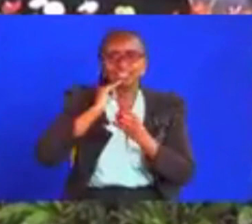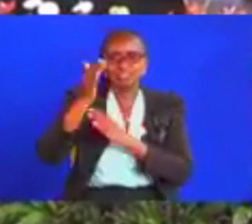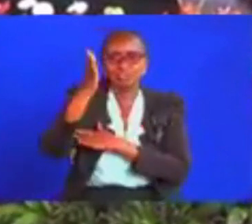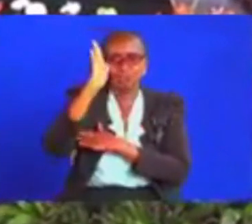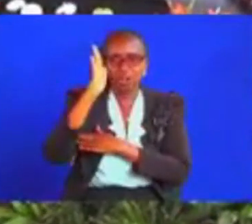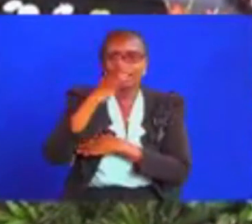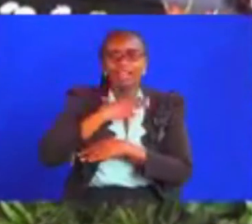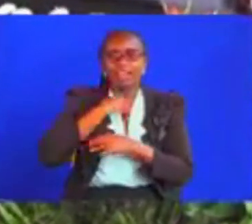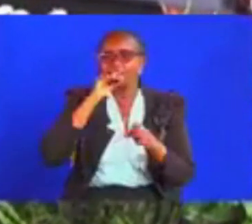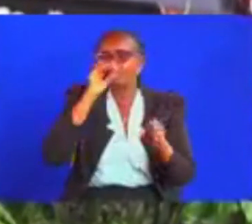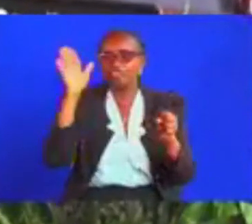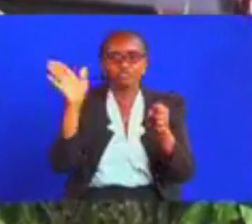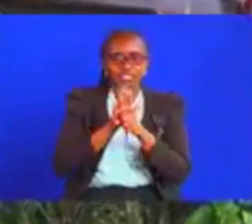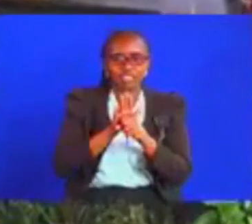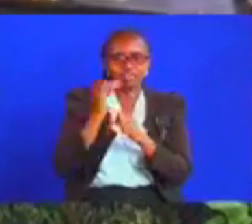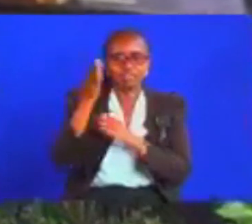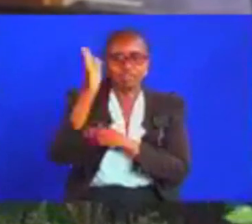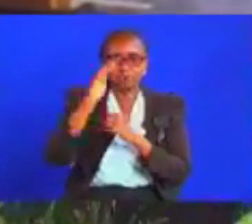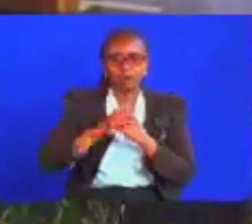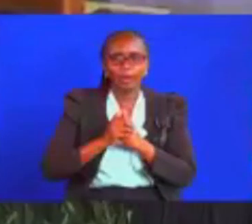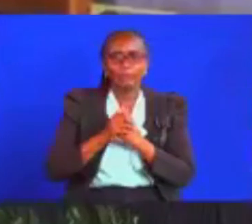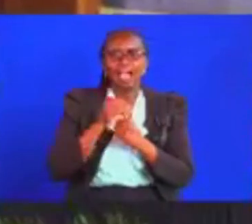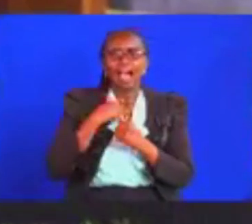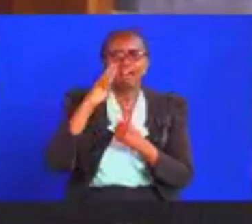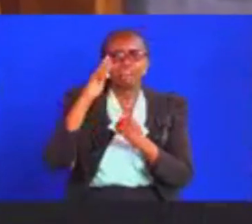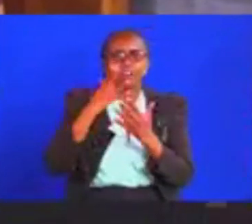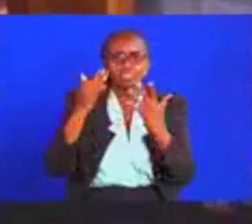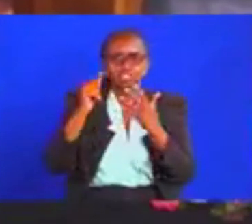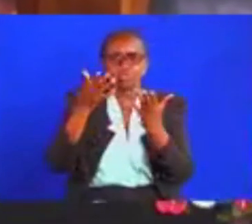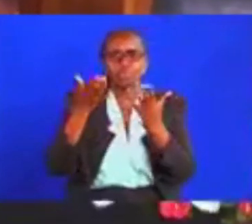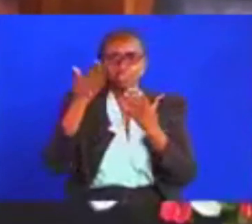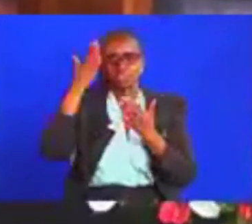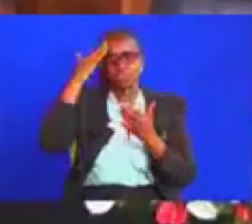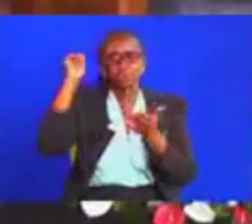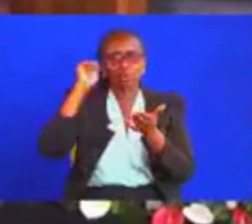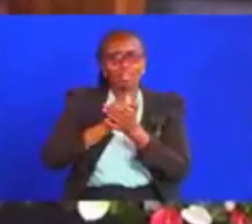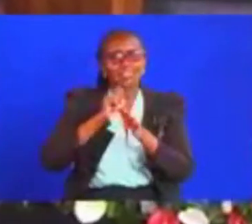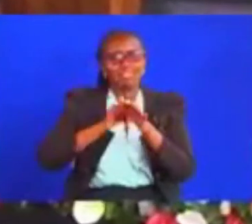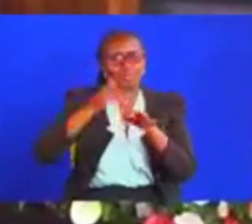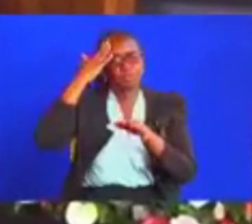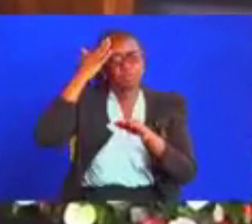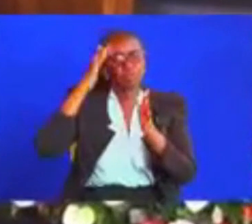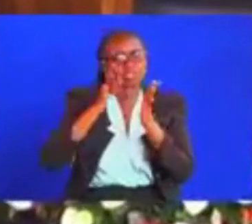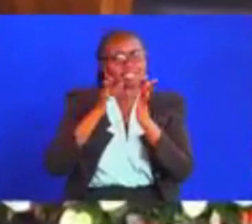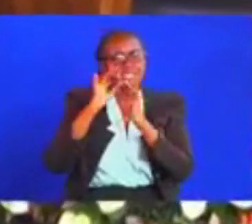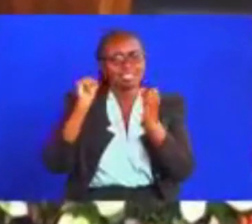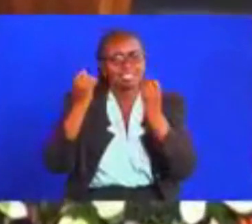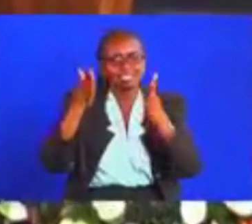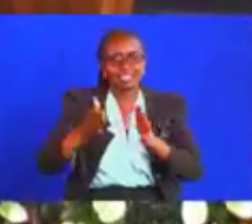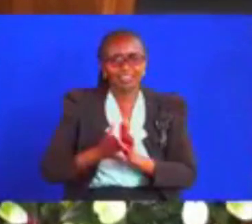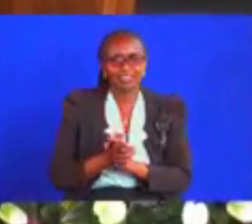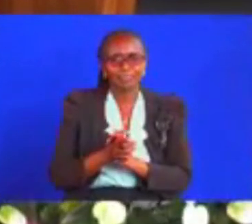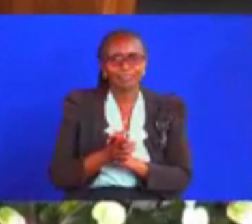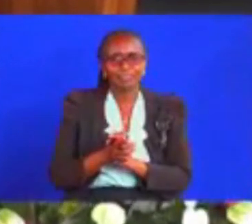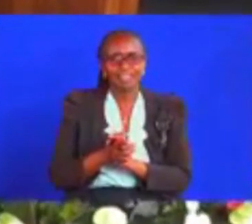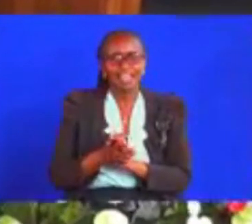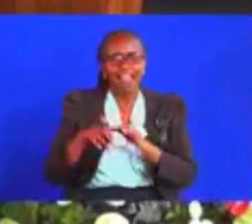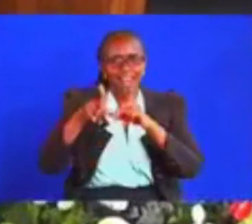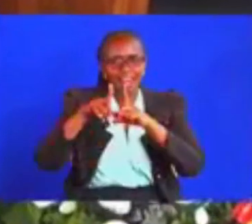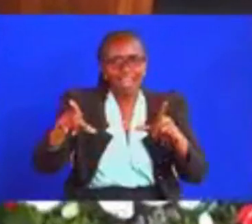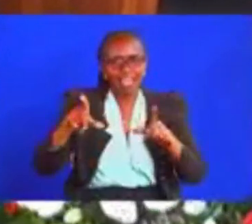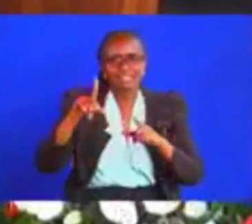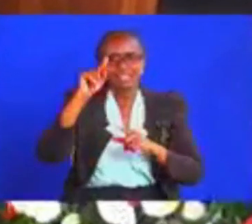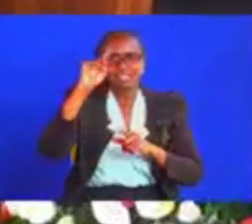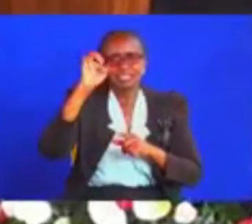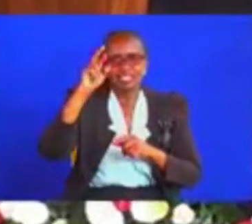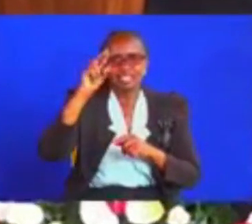the fullness thereof. There are four things you need to know when you know him as Savior: land, territory, the